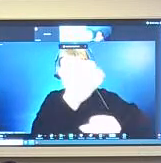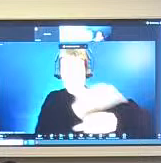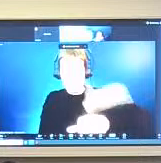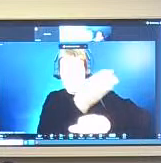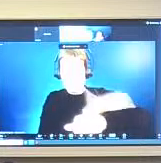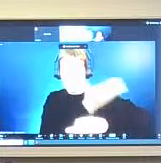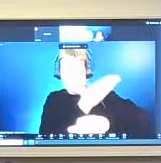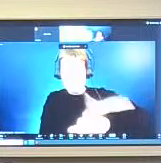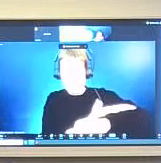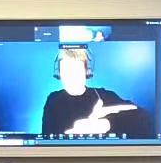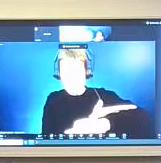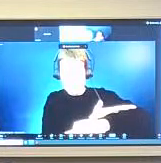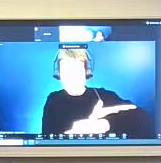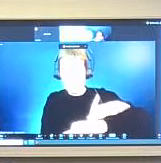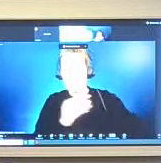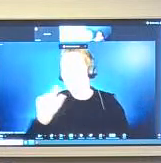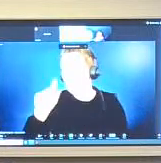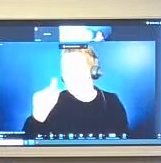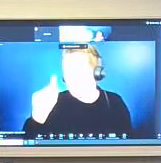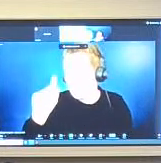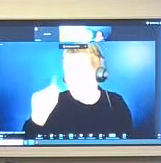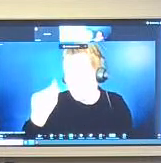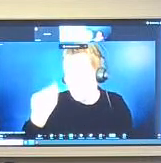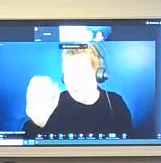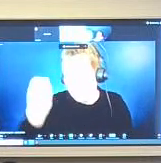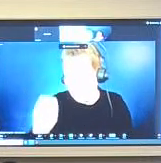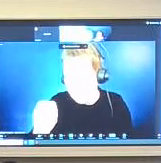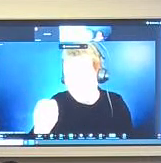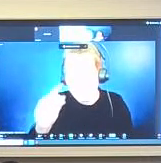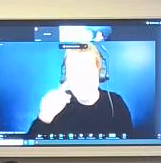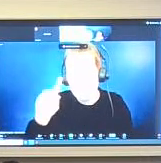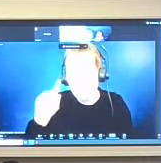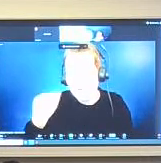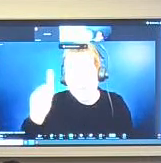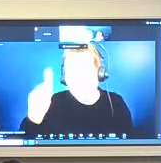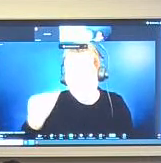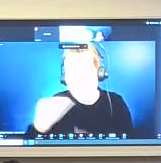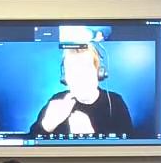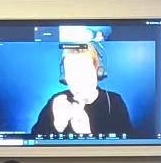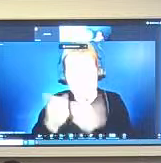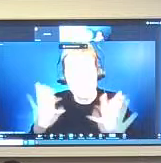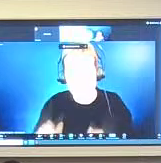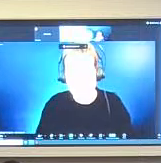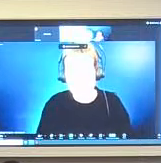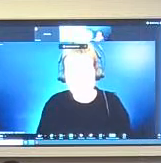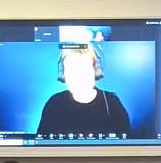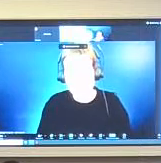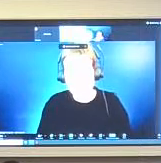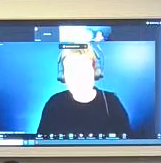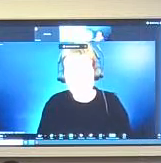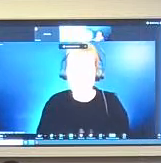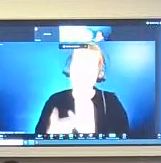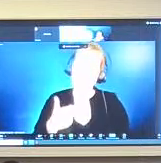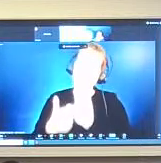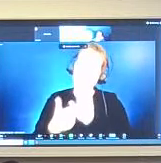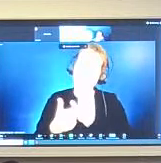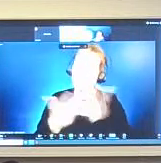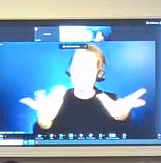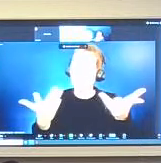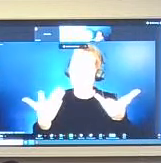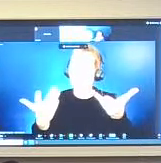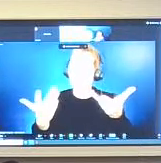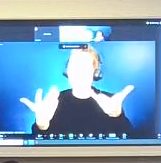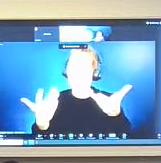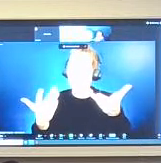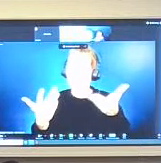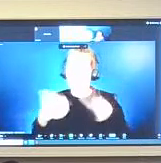can't, in other words, they can't require that someone put in a whole elevator or make the second floor accessible